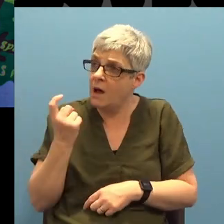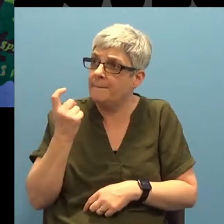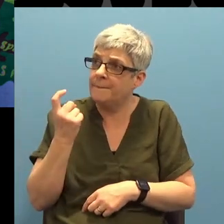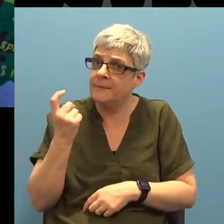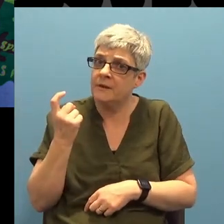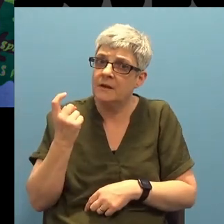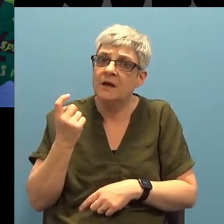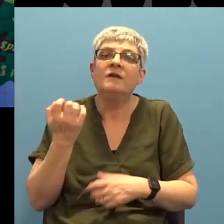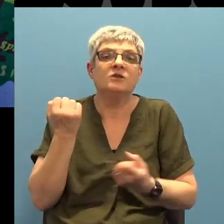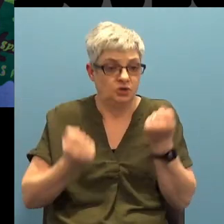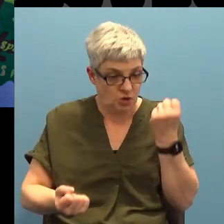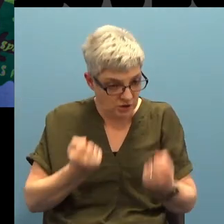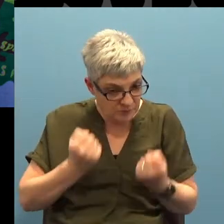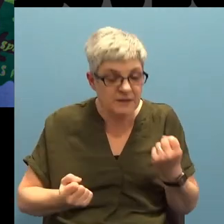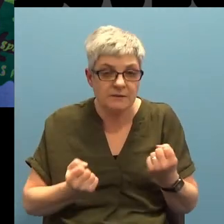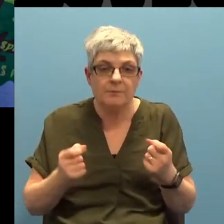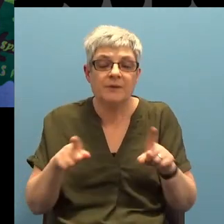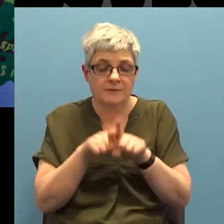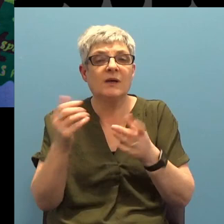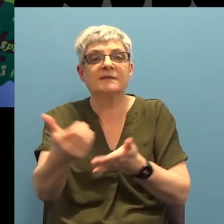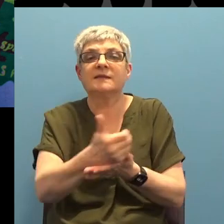and salvation,